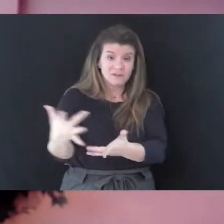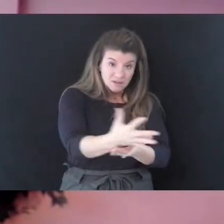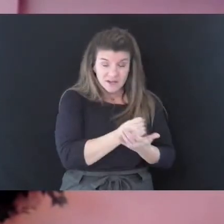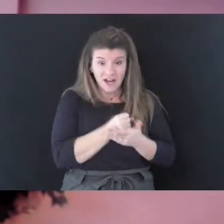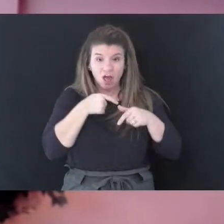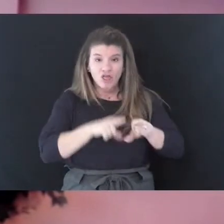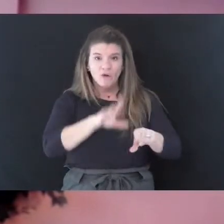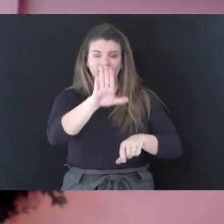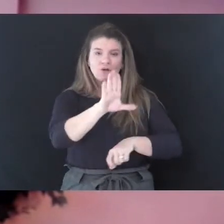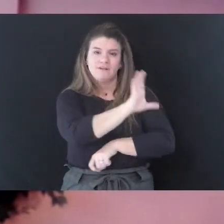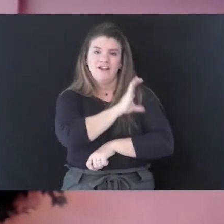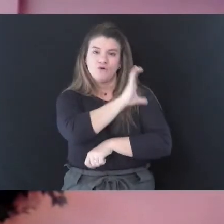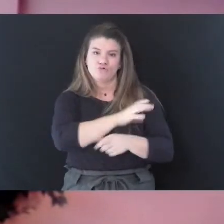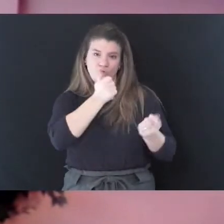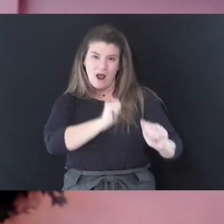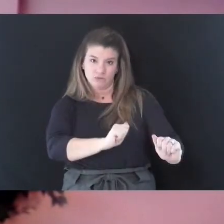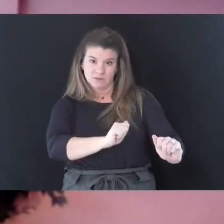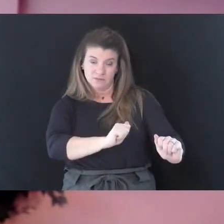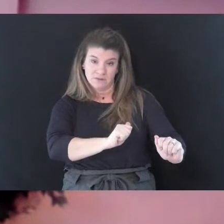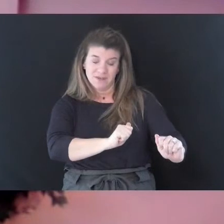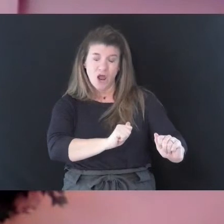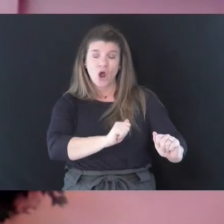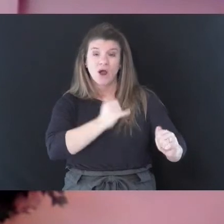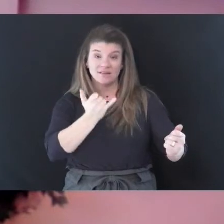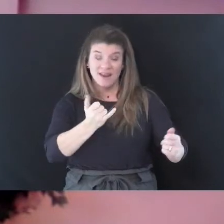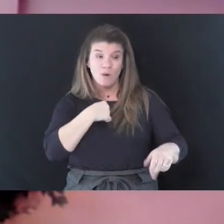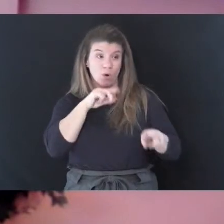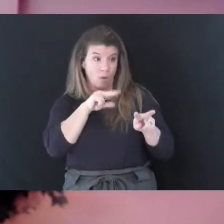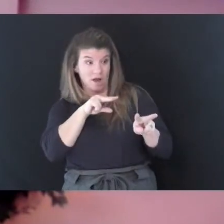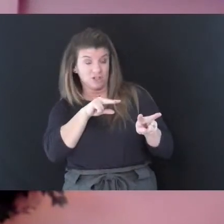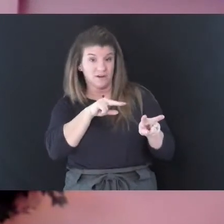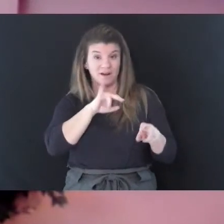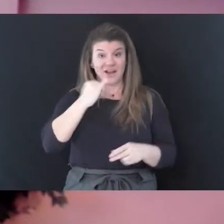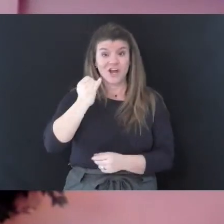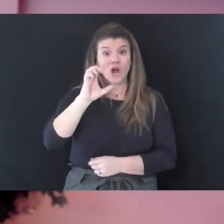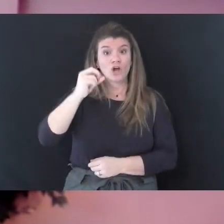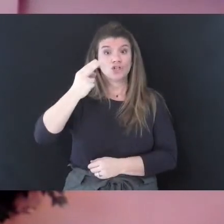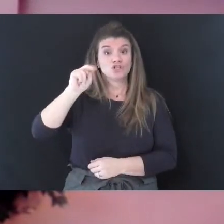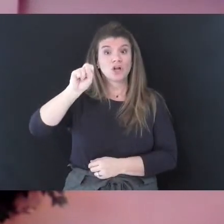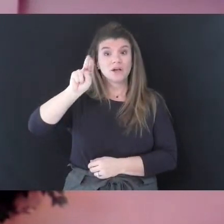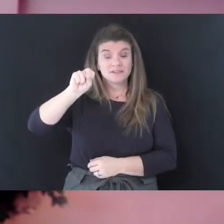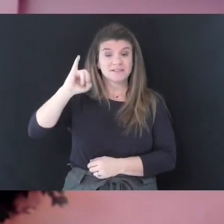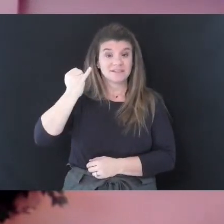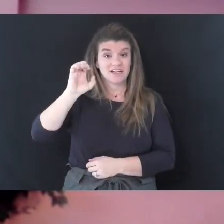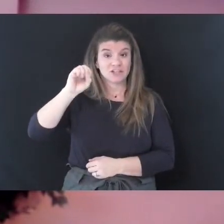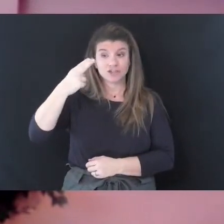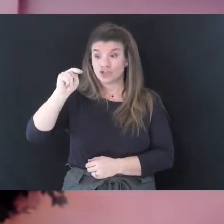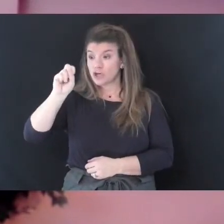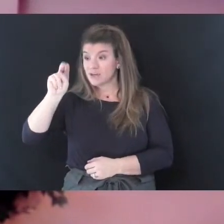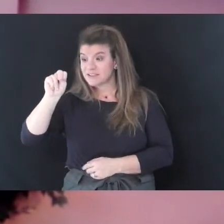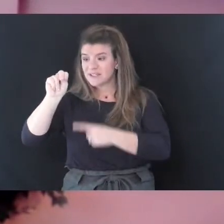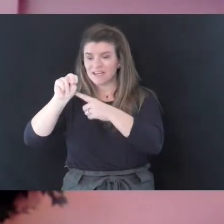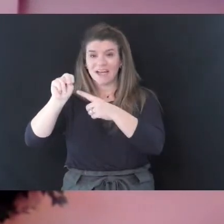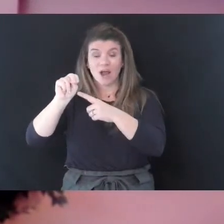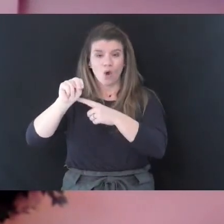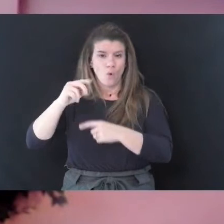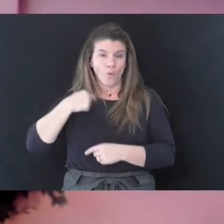clinical trial, with the anticipation that the Johnson & Johnson product will be given